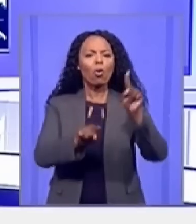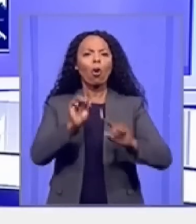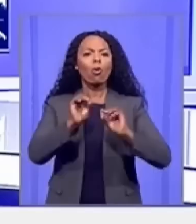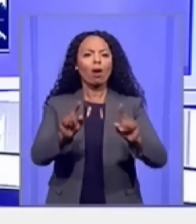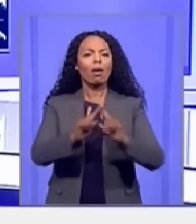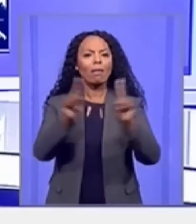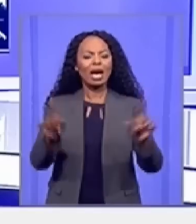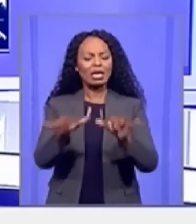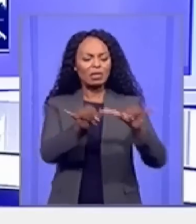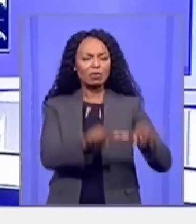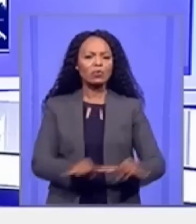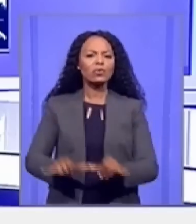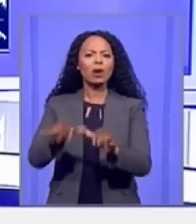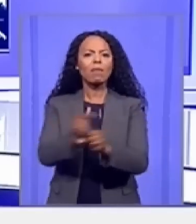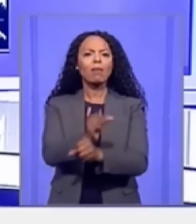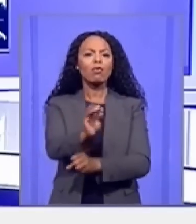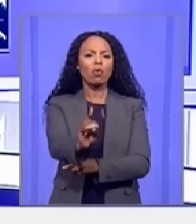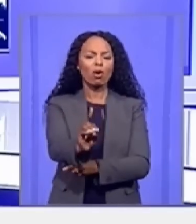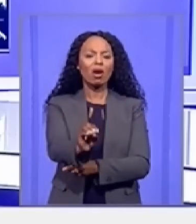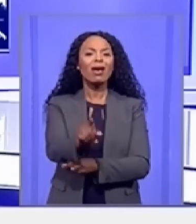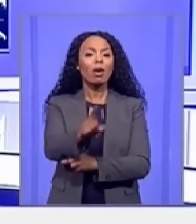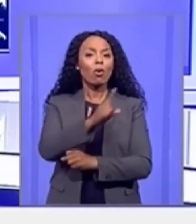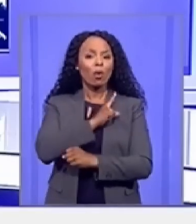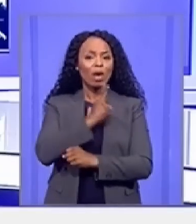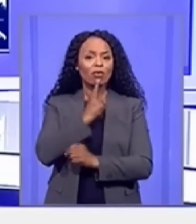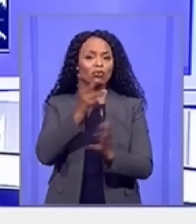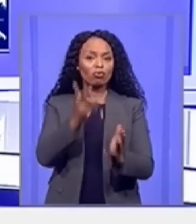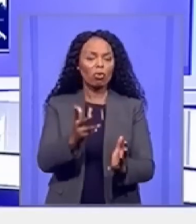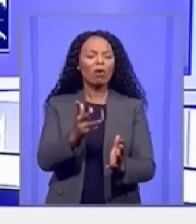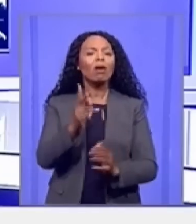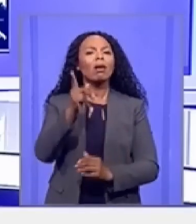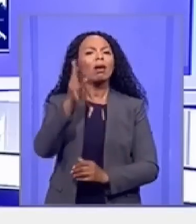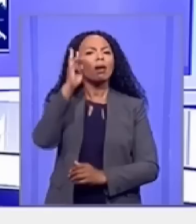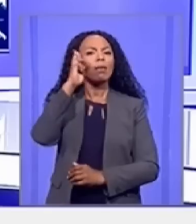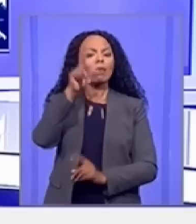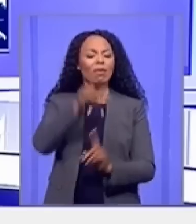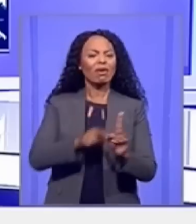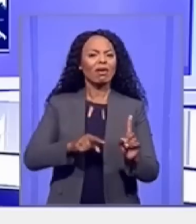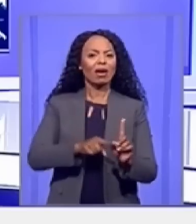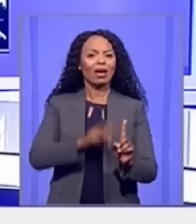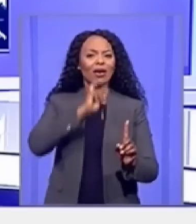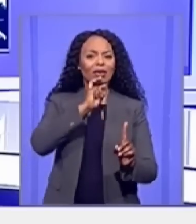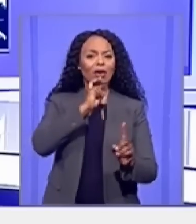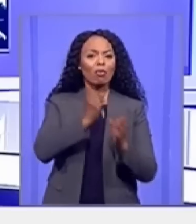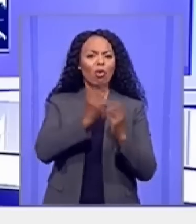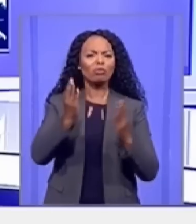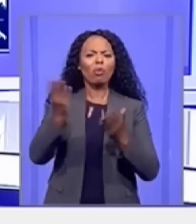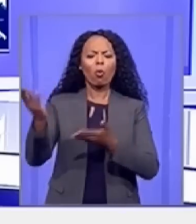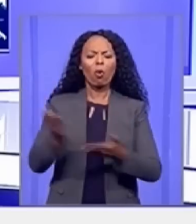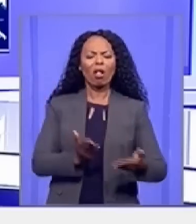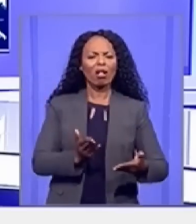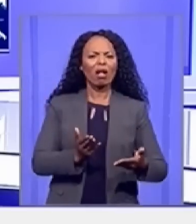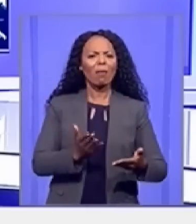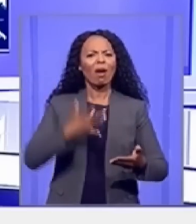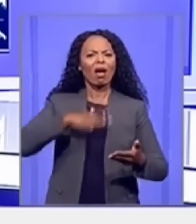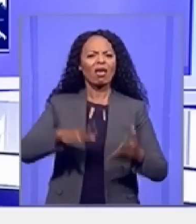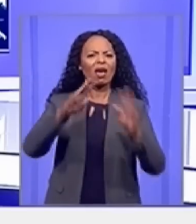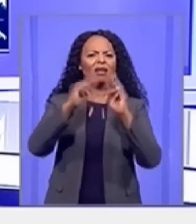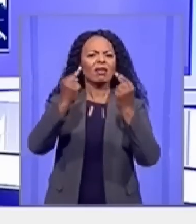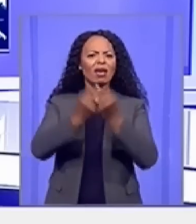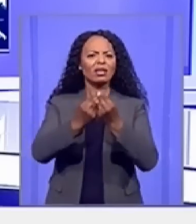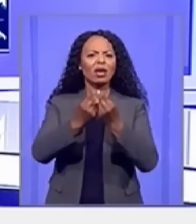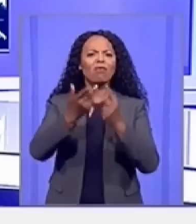le tshwano ka hare ho yona ke rialo hobane re hopola hore o ne a amohela ditjhaba tse ngata tse neng di tla di baleha